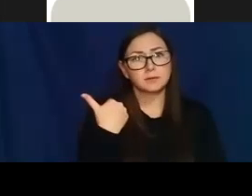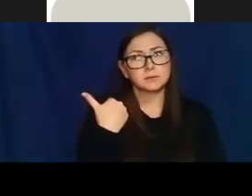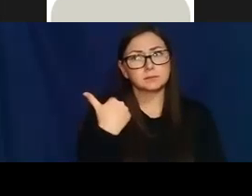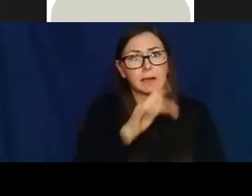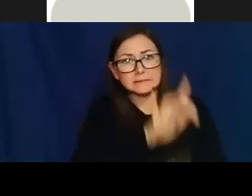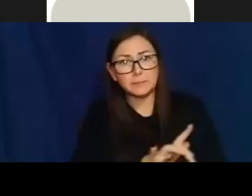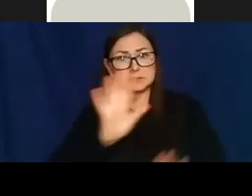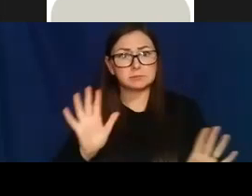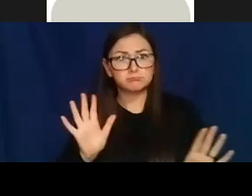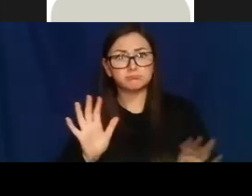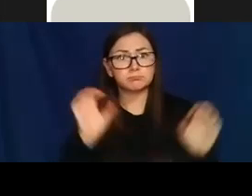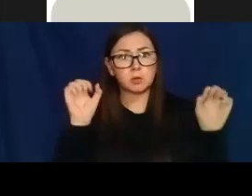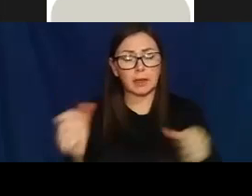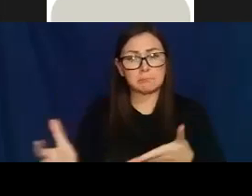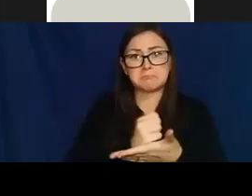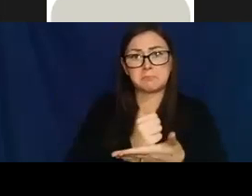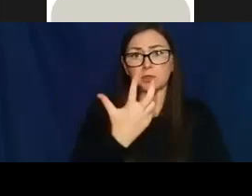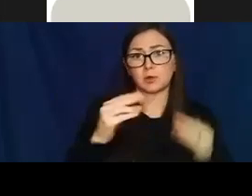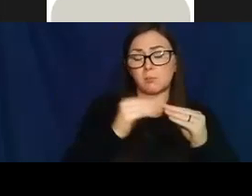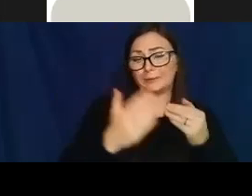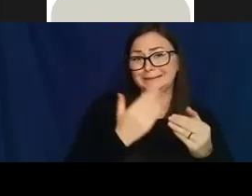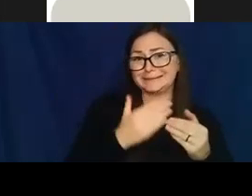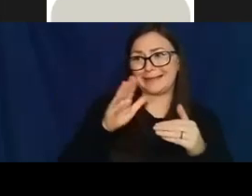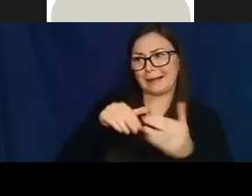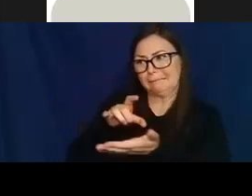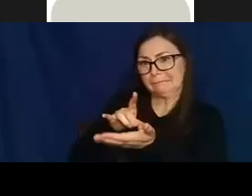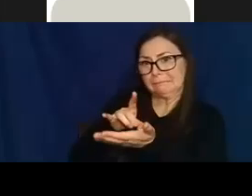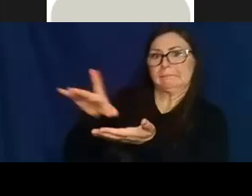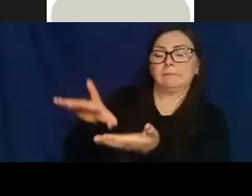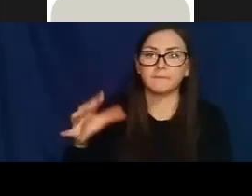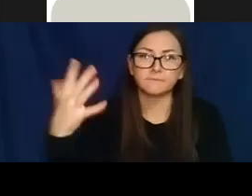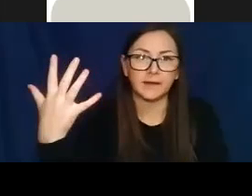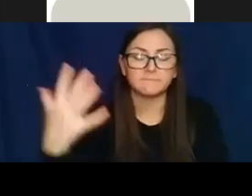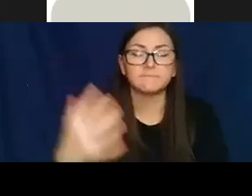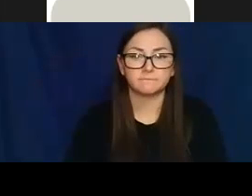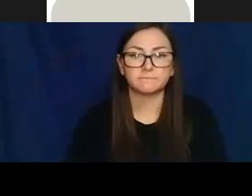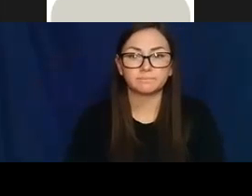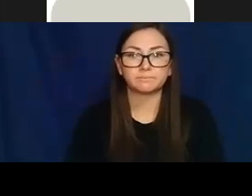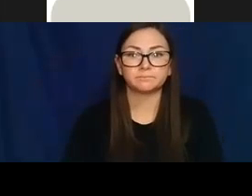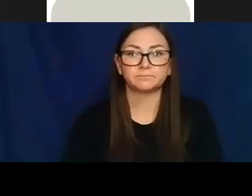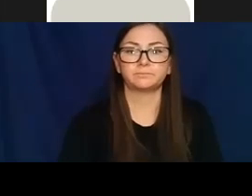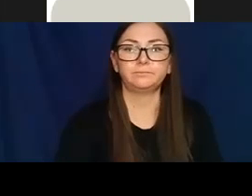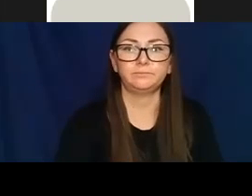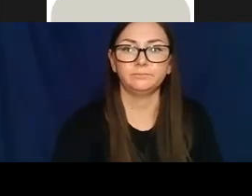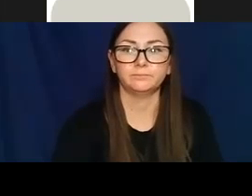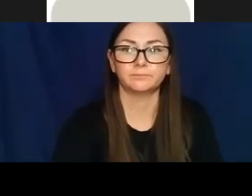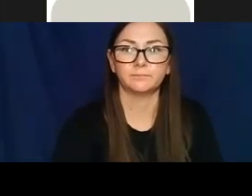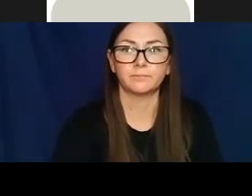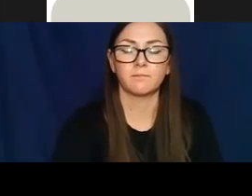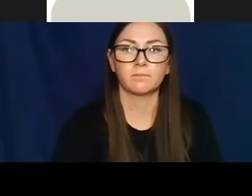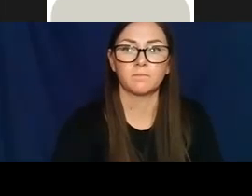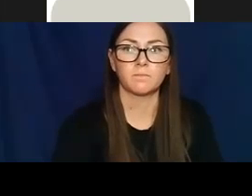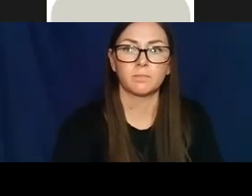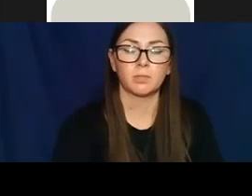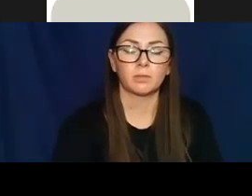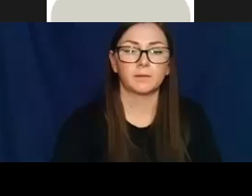electrons will go into the 3p orbit, filling that up. And so now when by picking up 3 electrons, it now